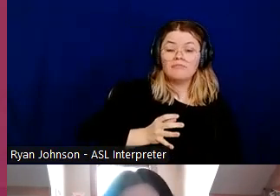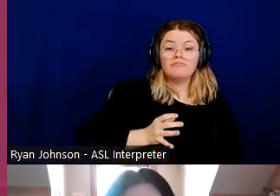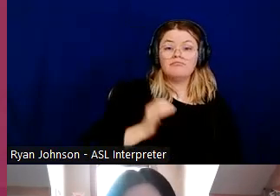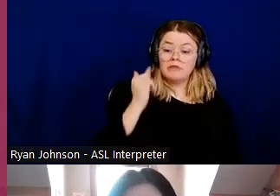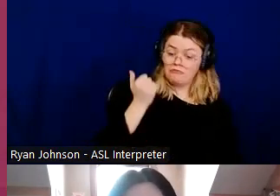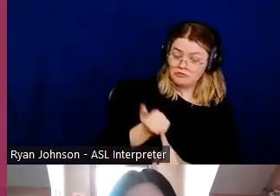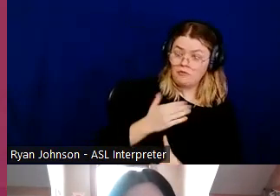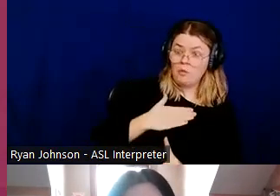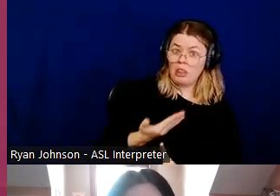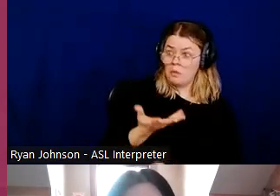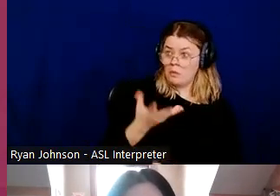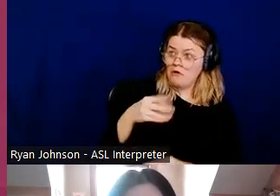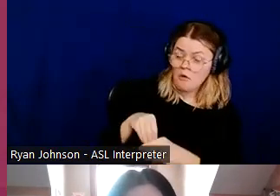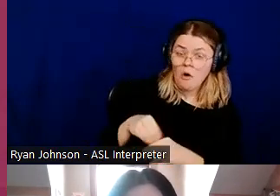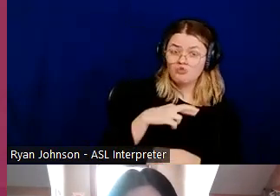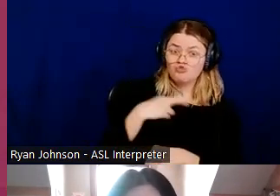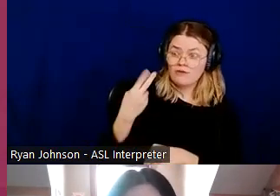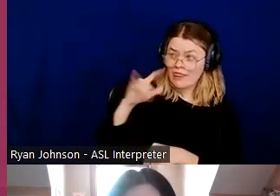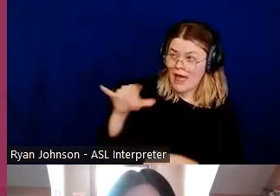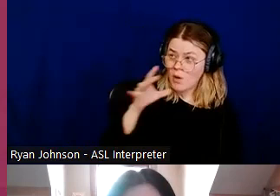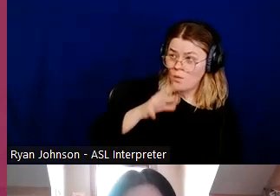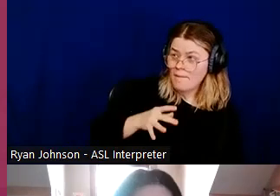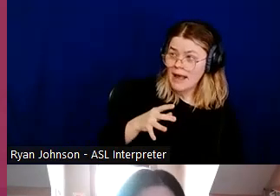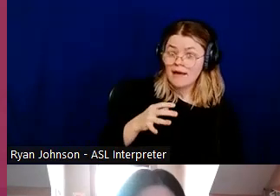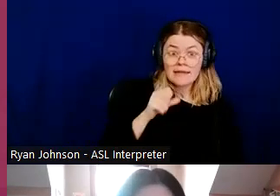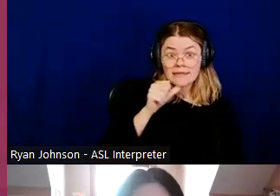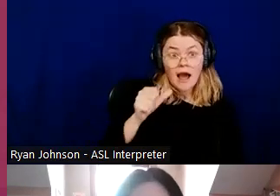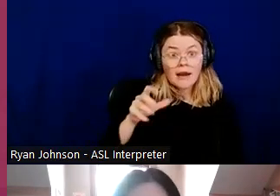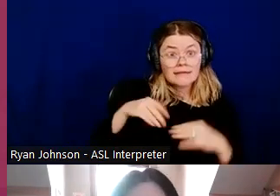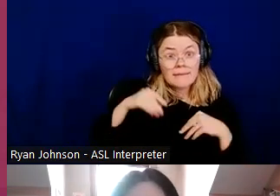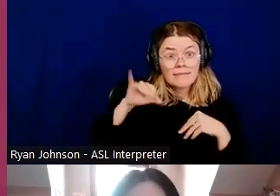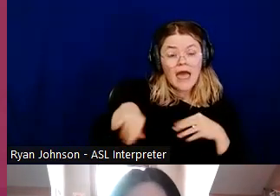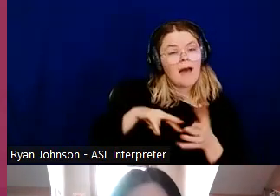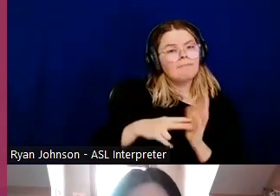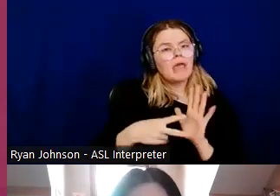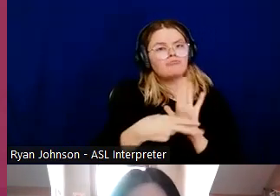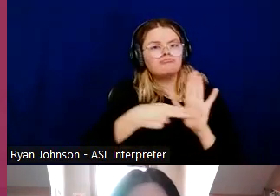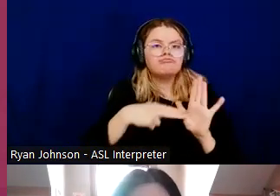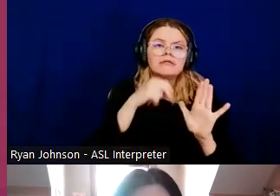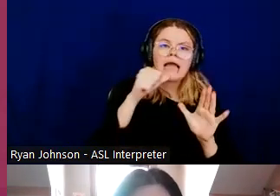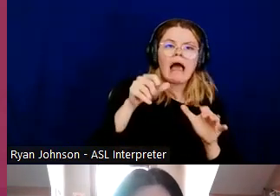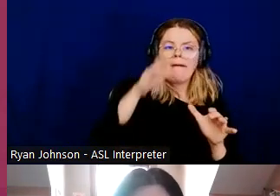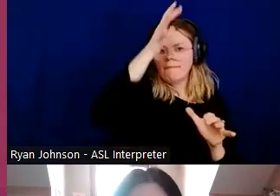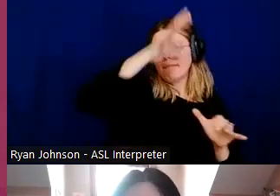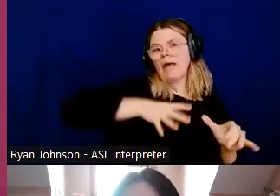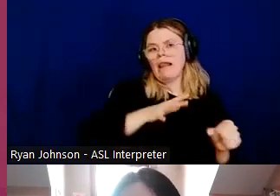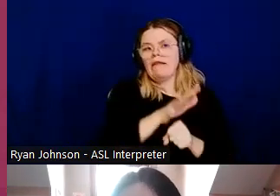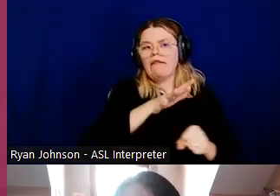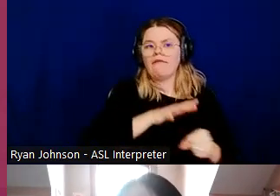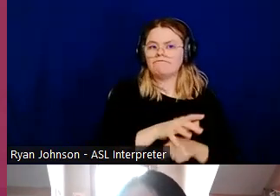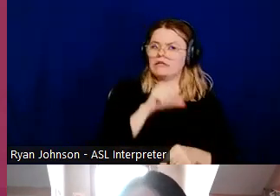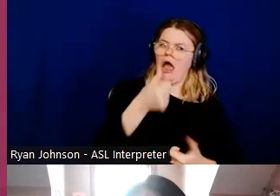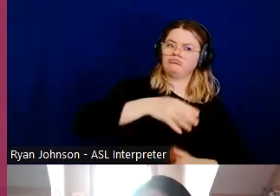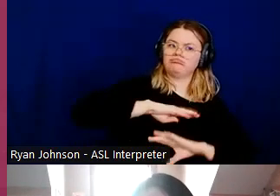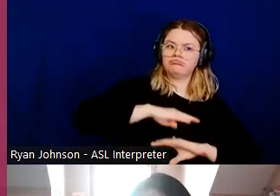and put your life on the line, then you are not the hero and you are not man enough. And so